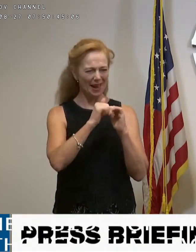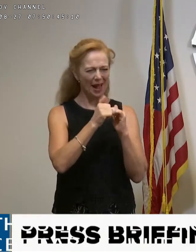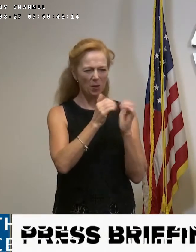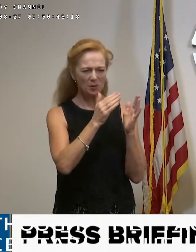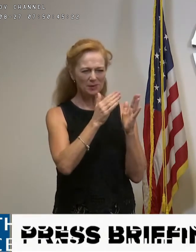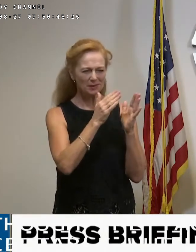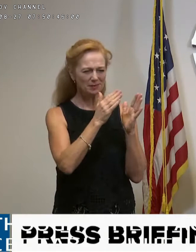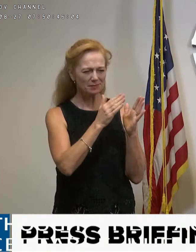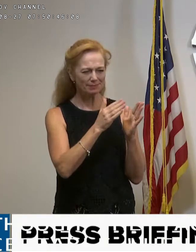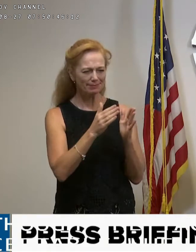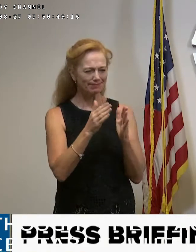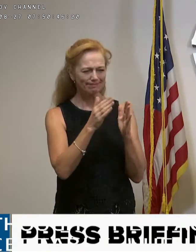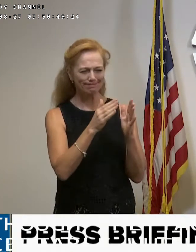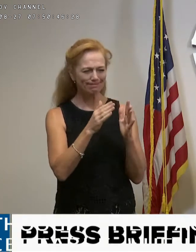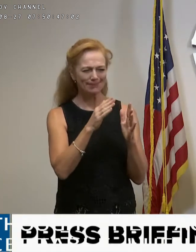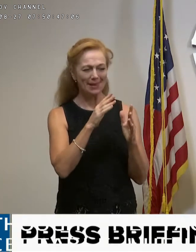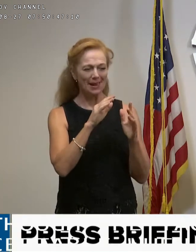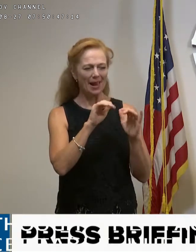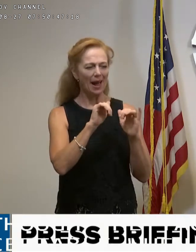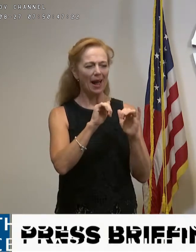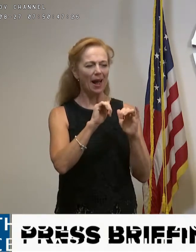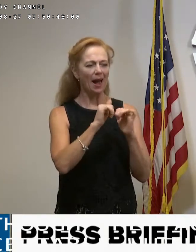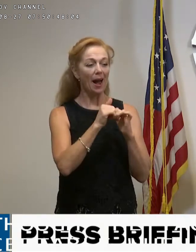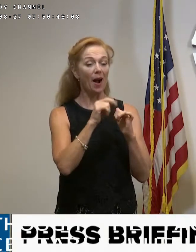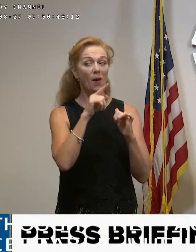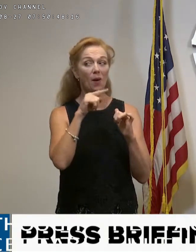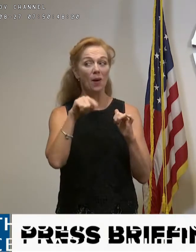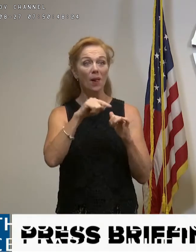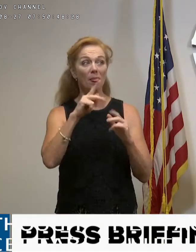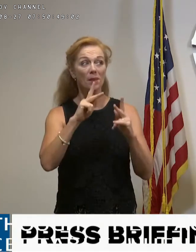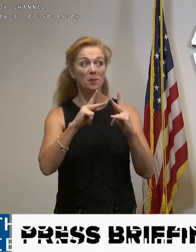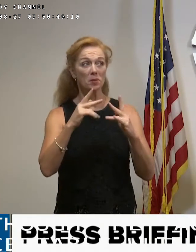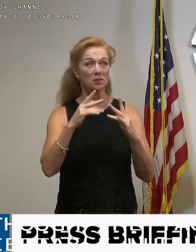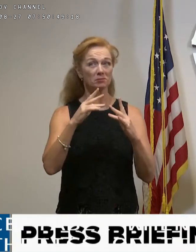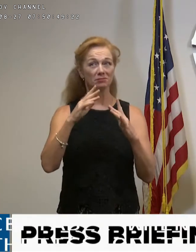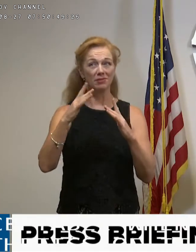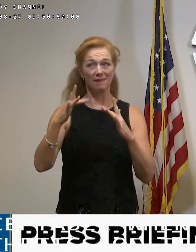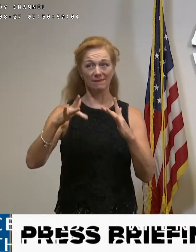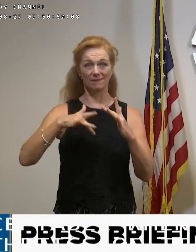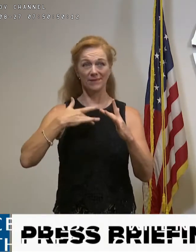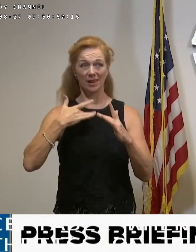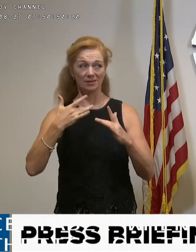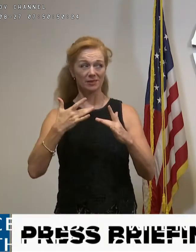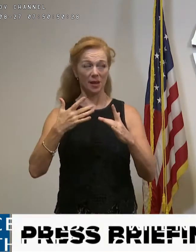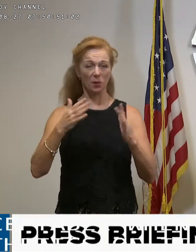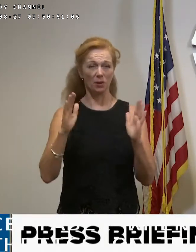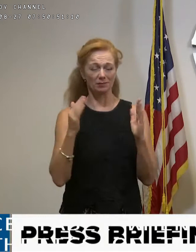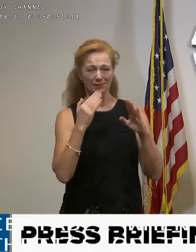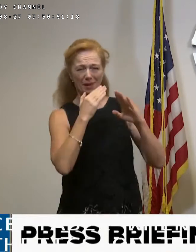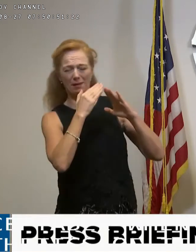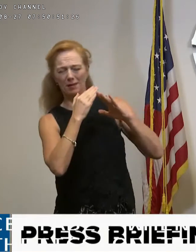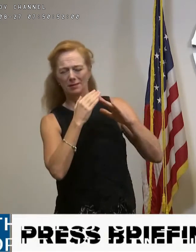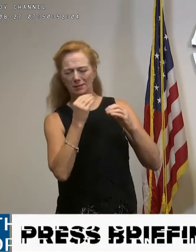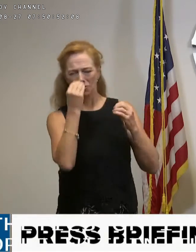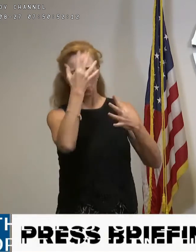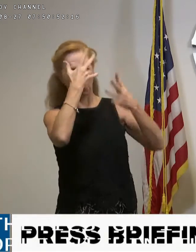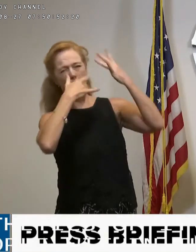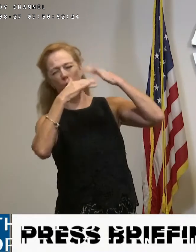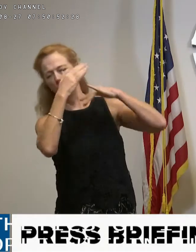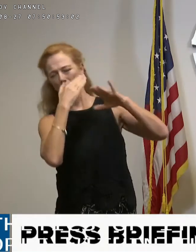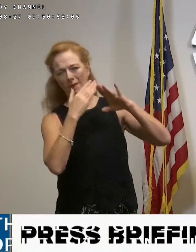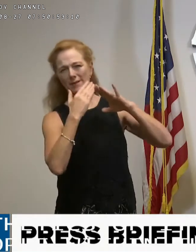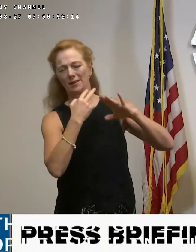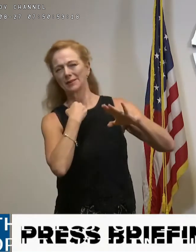how the people within the protests felt they were boxed in because the smoke and the